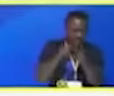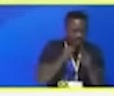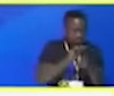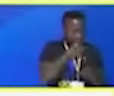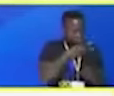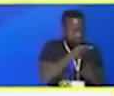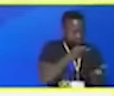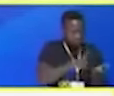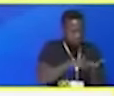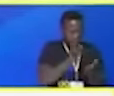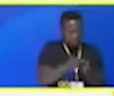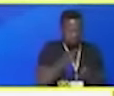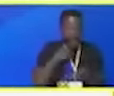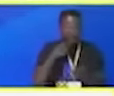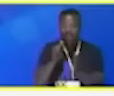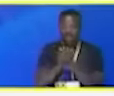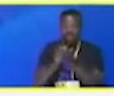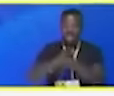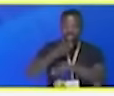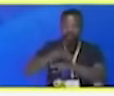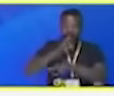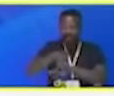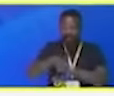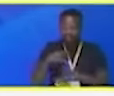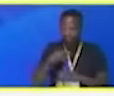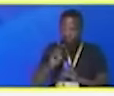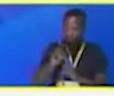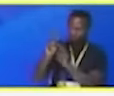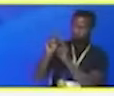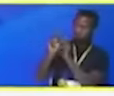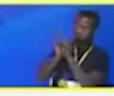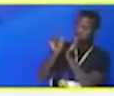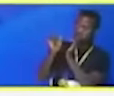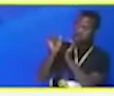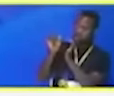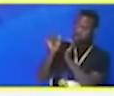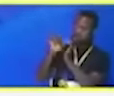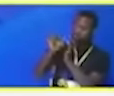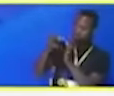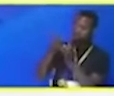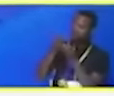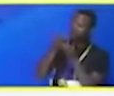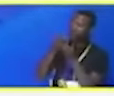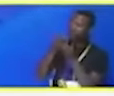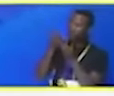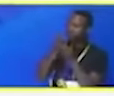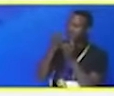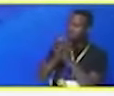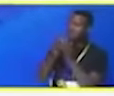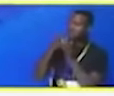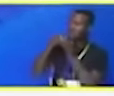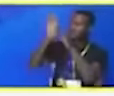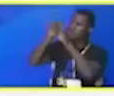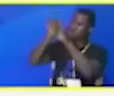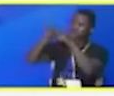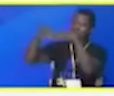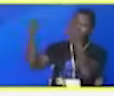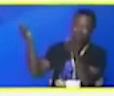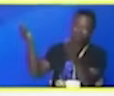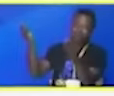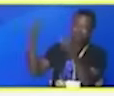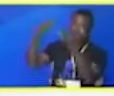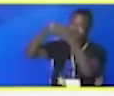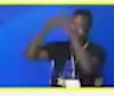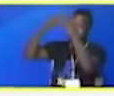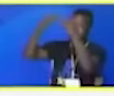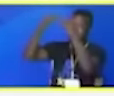says, after this I looked, John is speaking now, and behold, a door was opened in